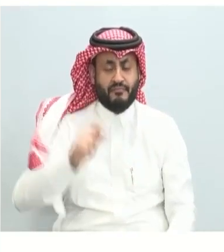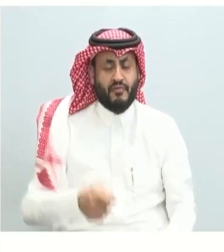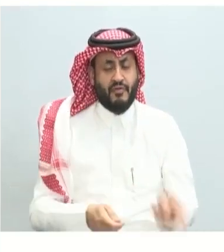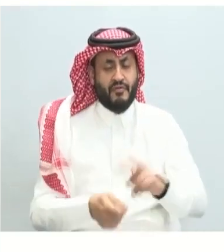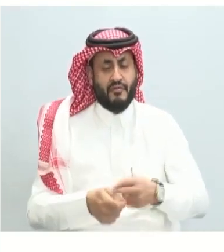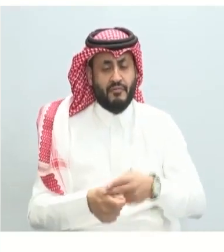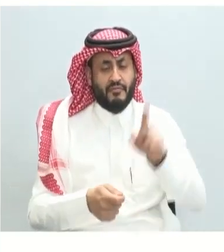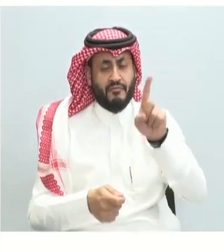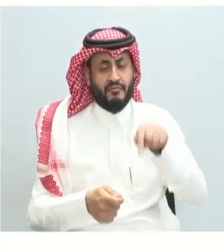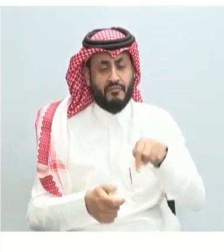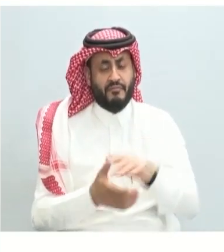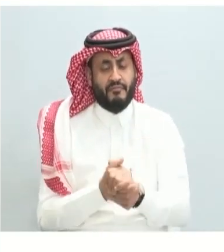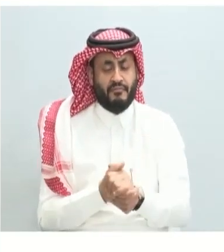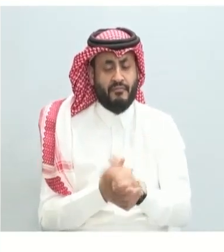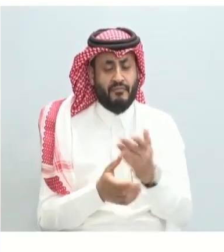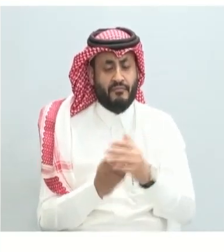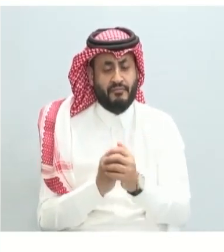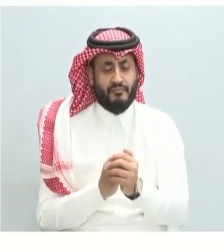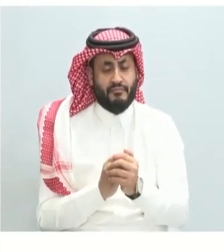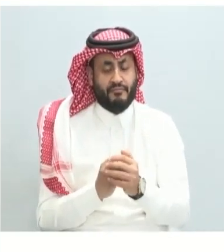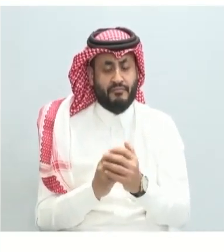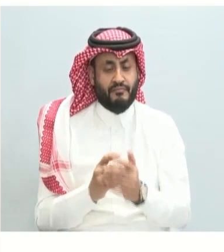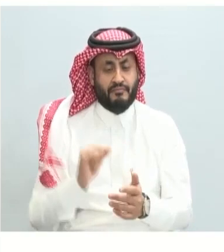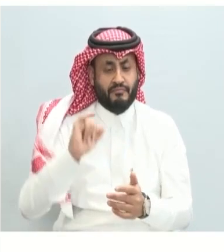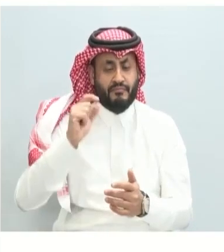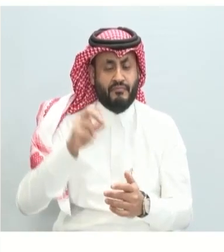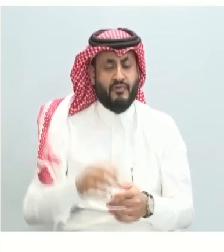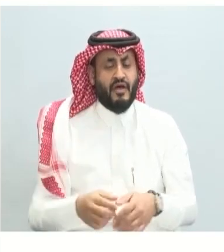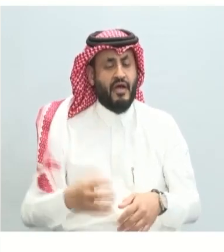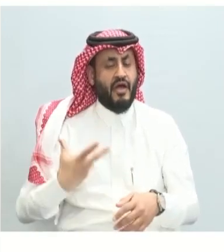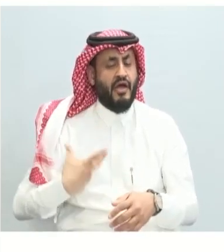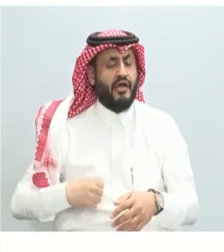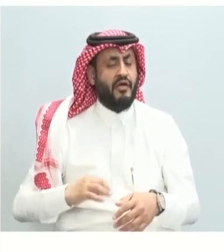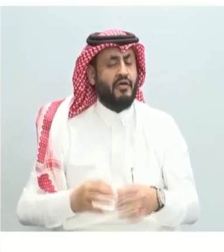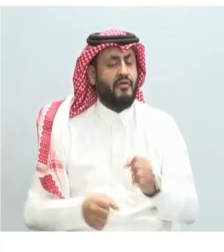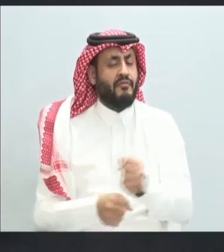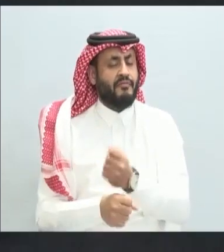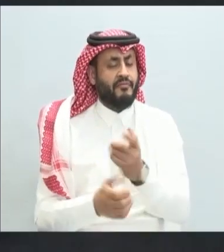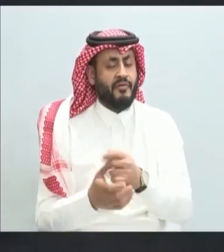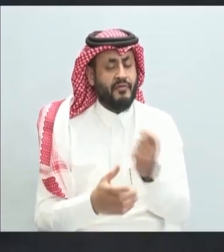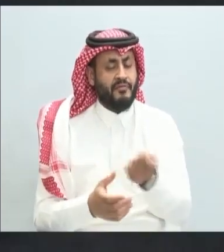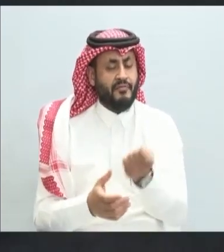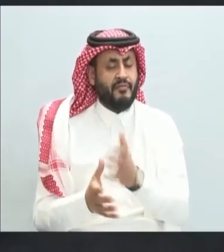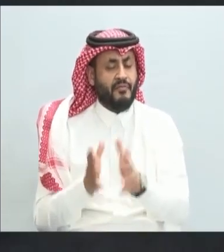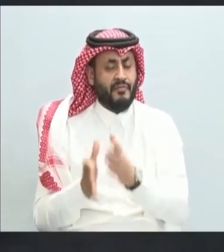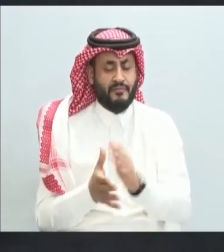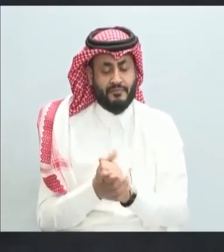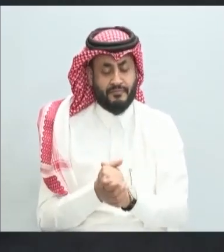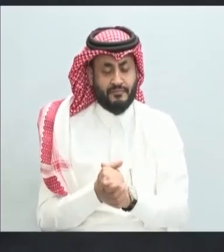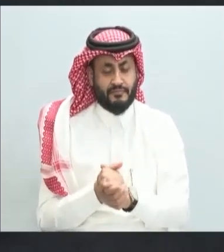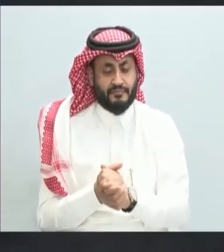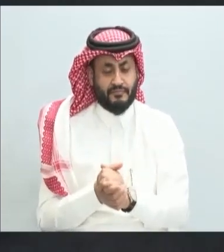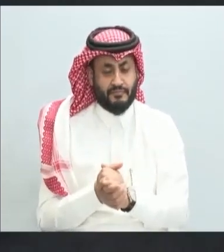we said that what we mean by diary, when our friend Kenan is writing about his